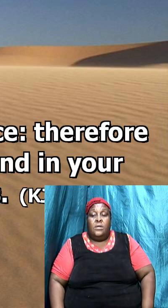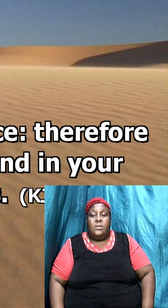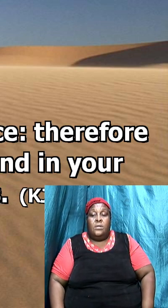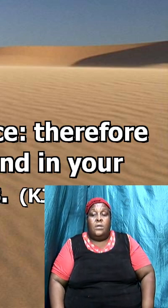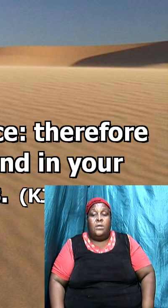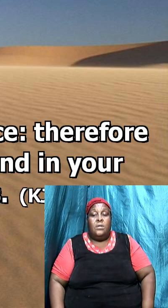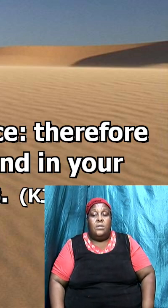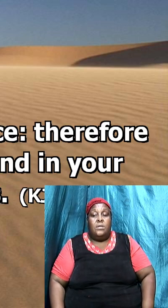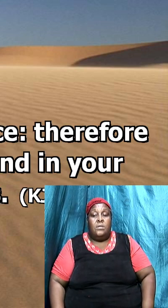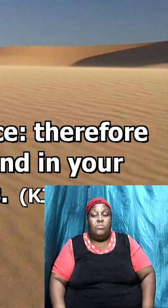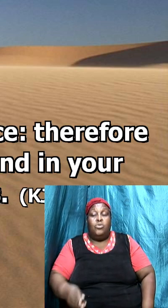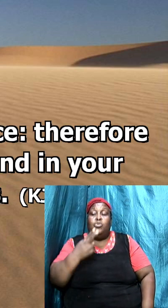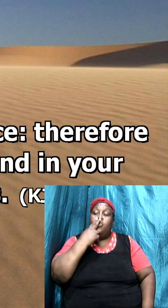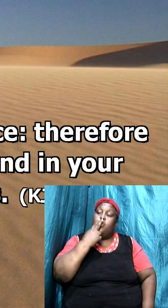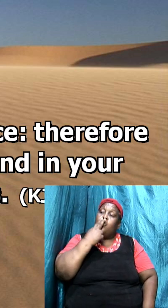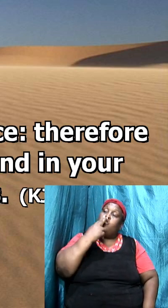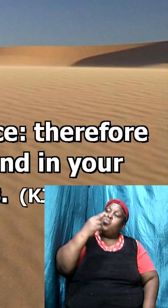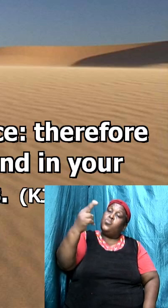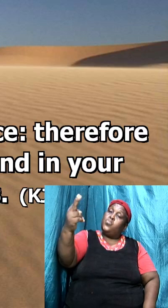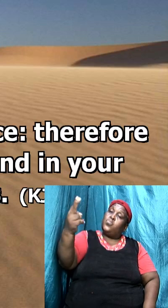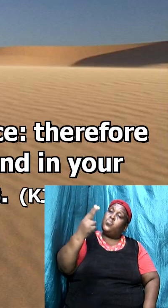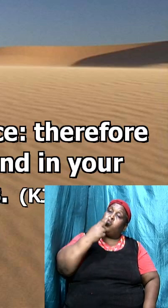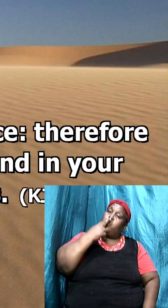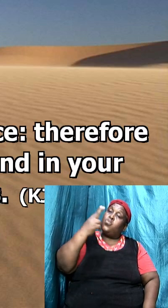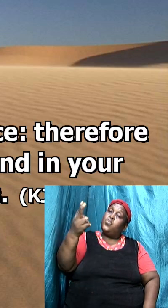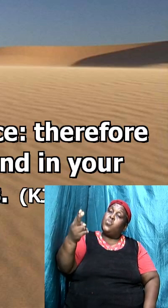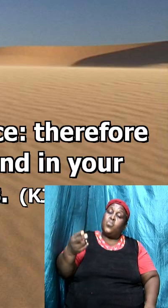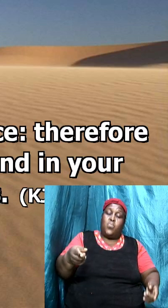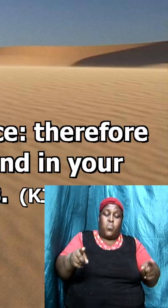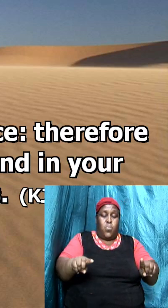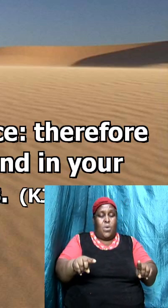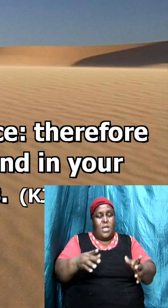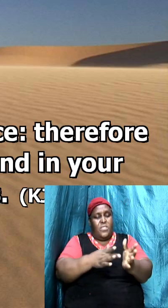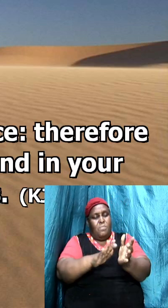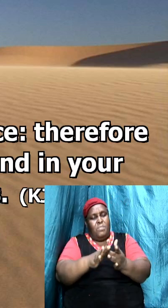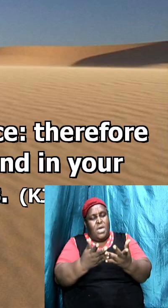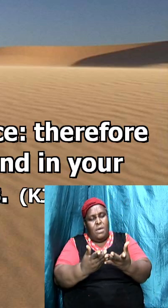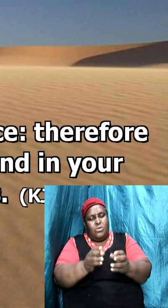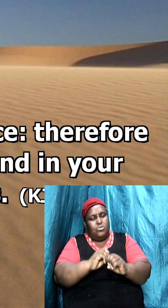But as it pertains to smoking, while the Bible don't say don't smoke,